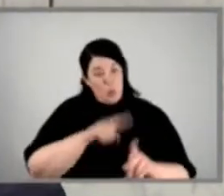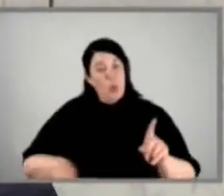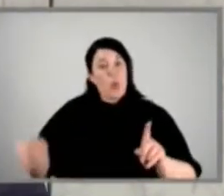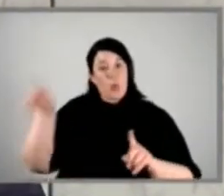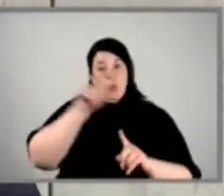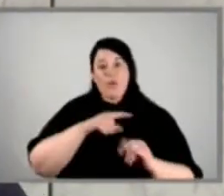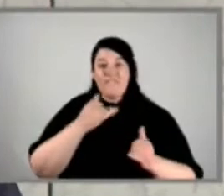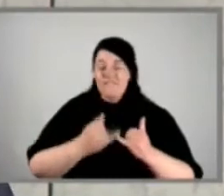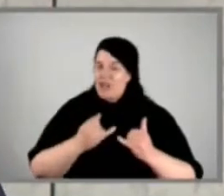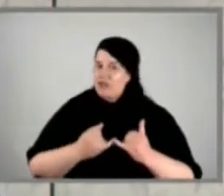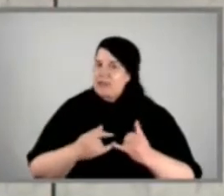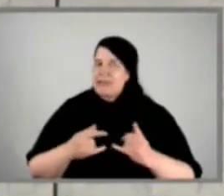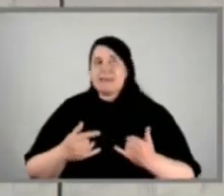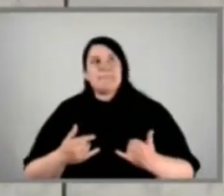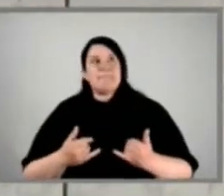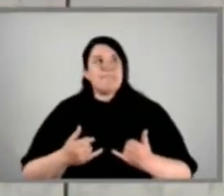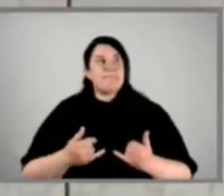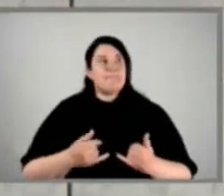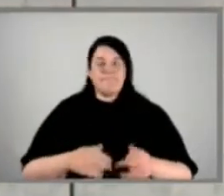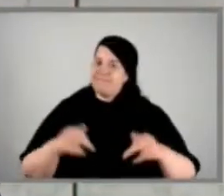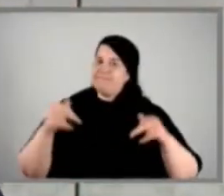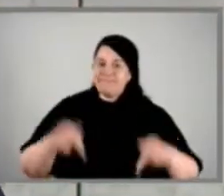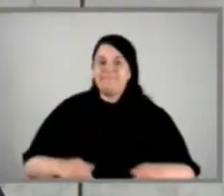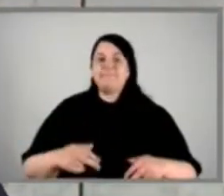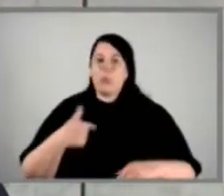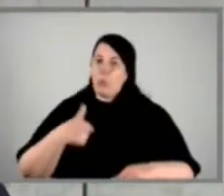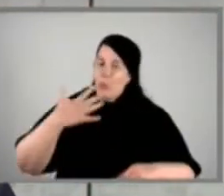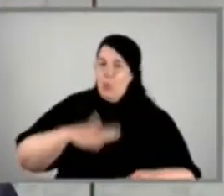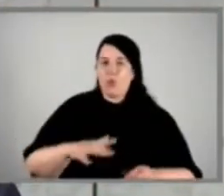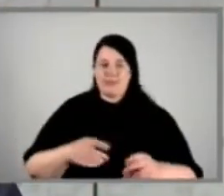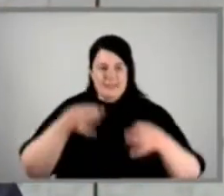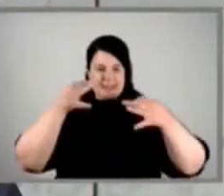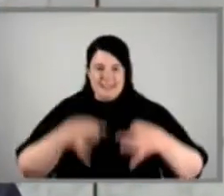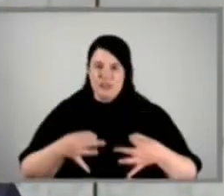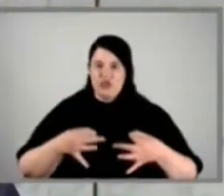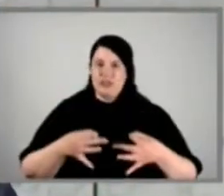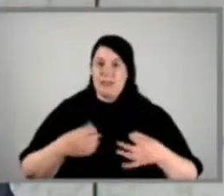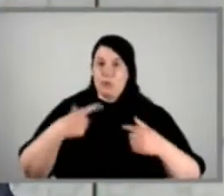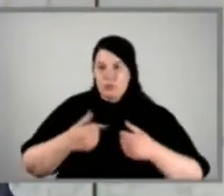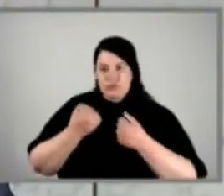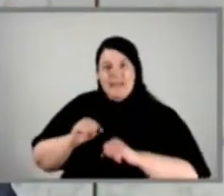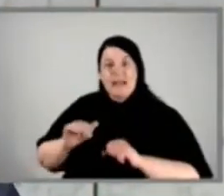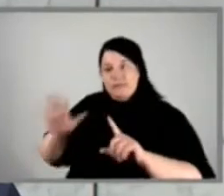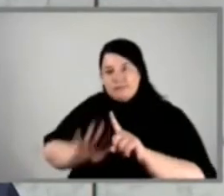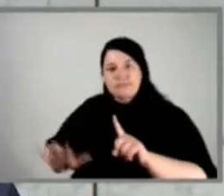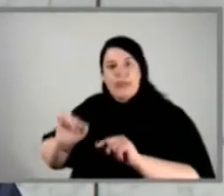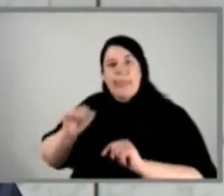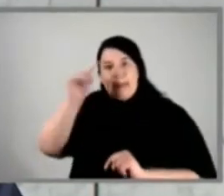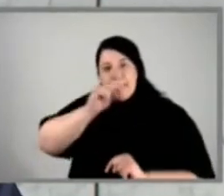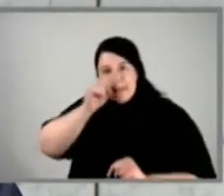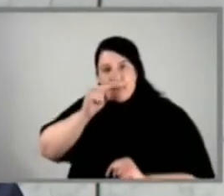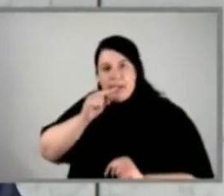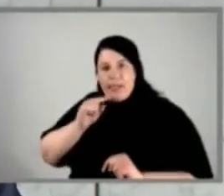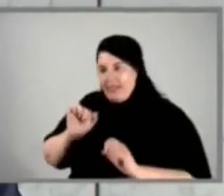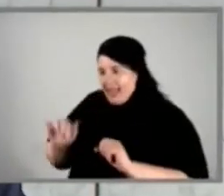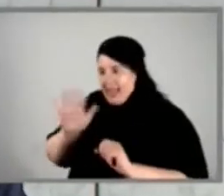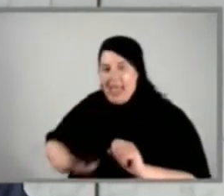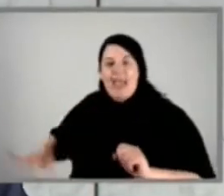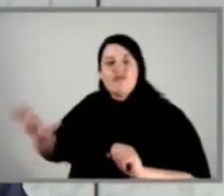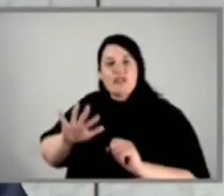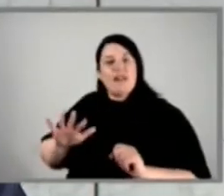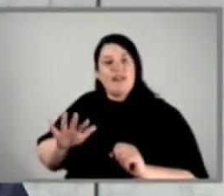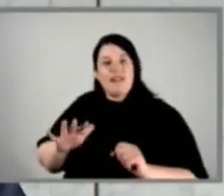adamant, extremely adamant, about the decisions that they take, of what happens within their jurisdictions, and that's the